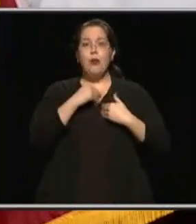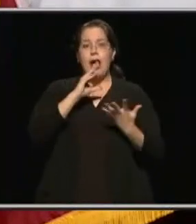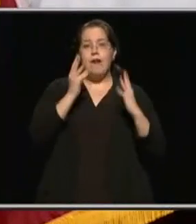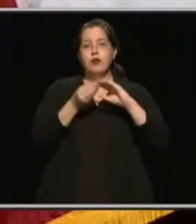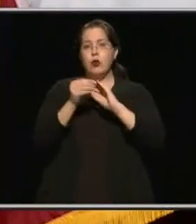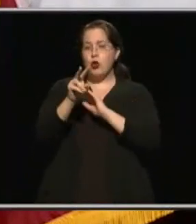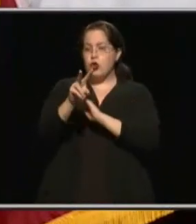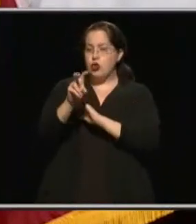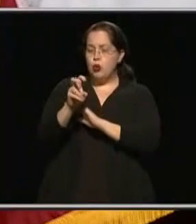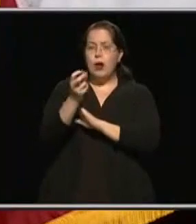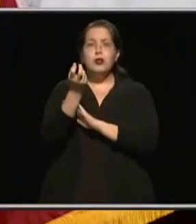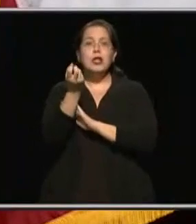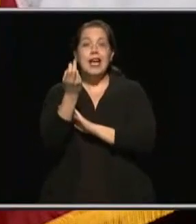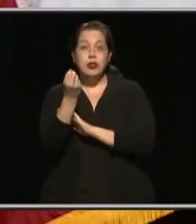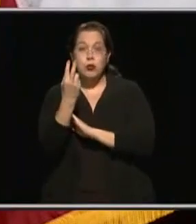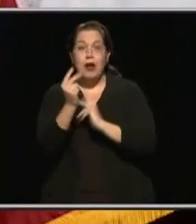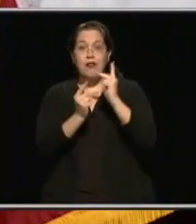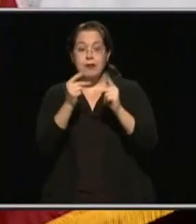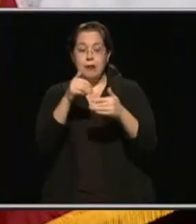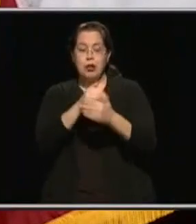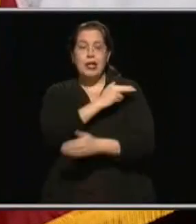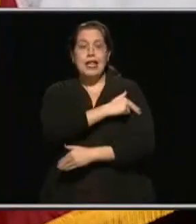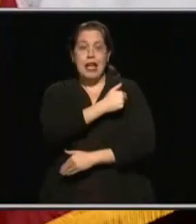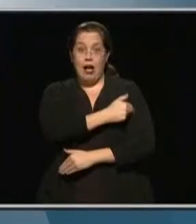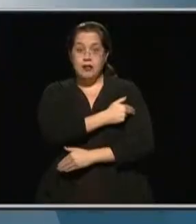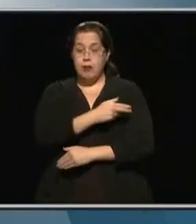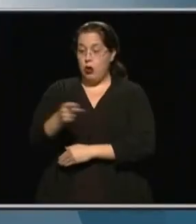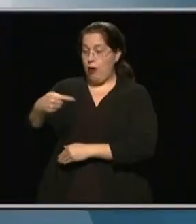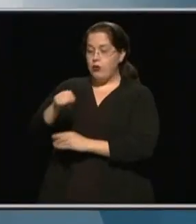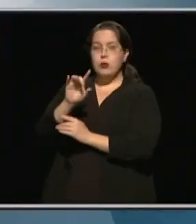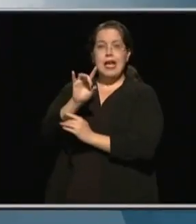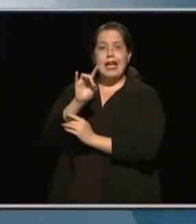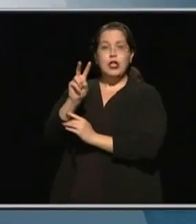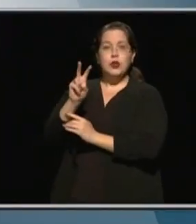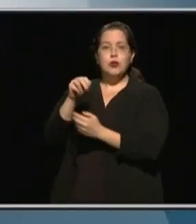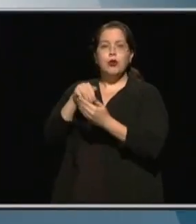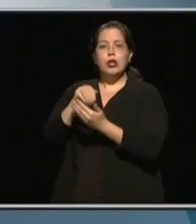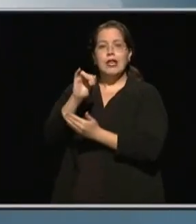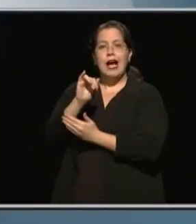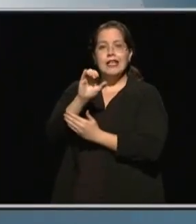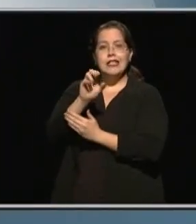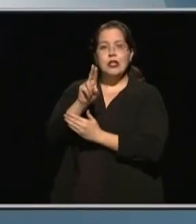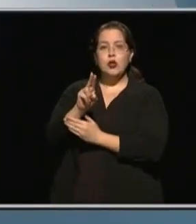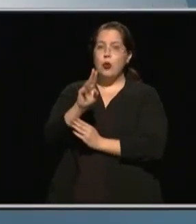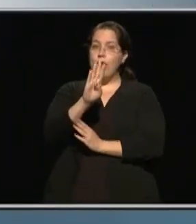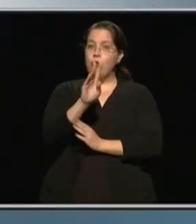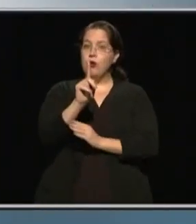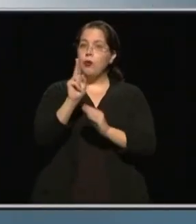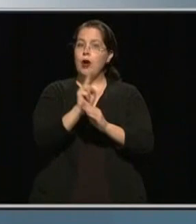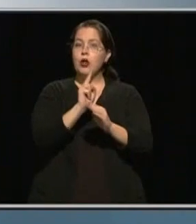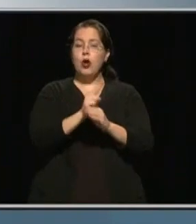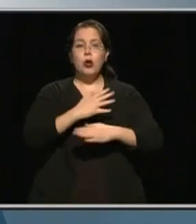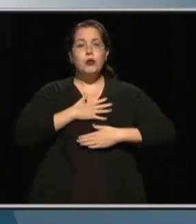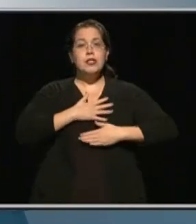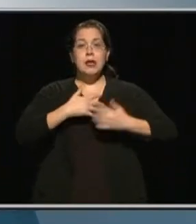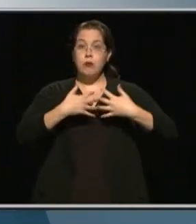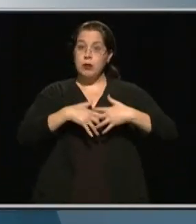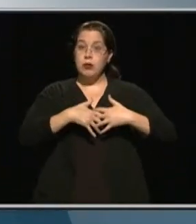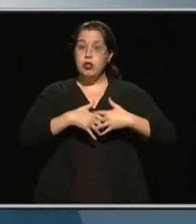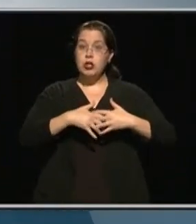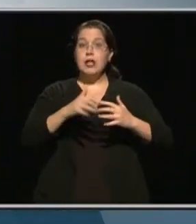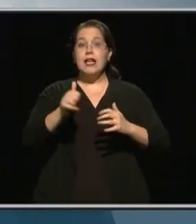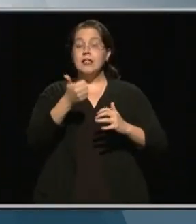of 212 patients in the hospital. Of those, 82 are in the ICU and 41 are on ventilators. Here's another